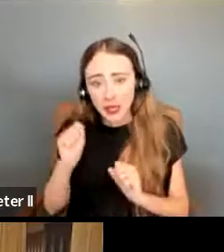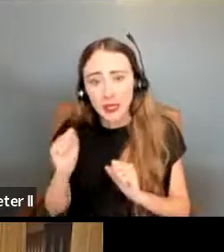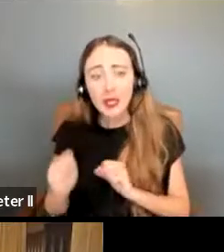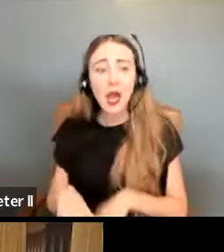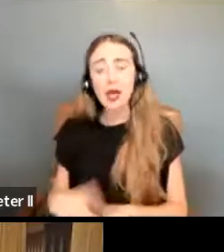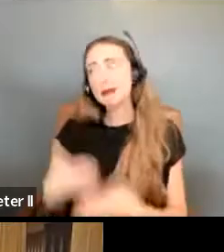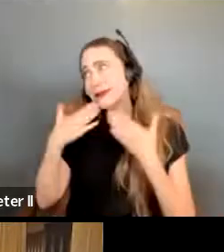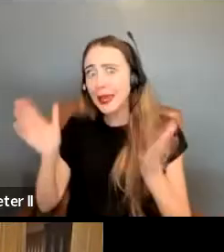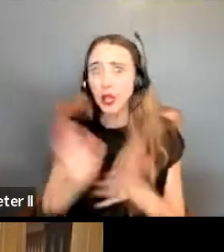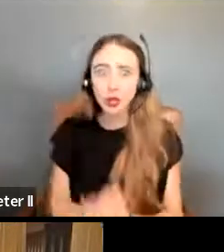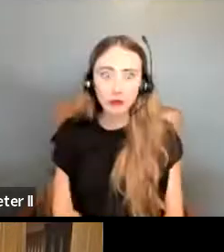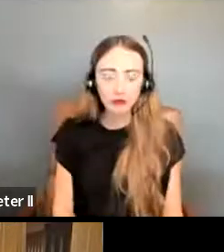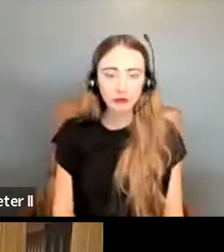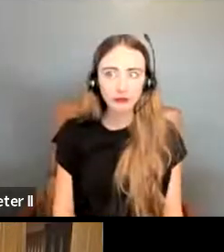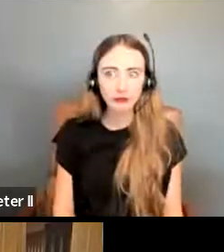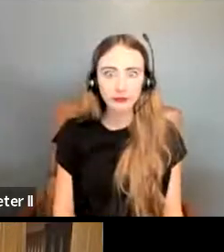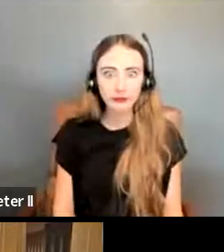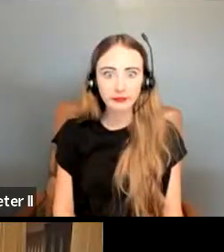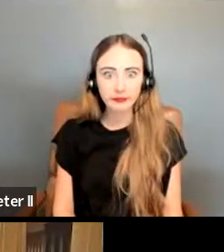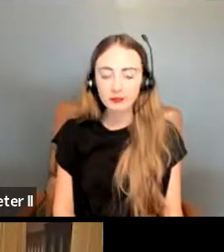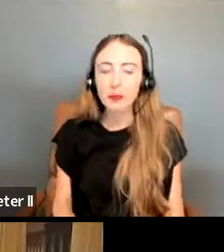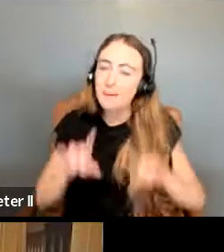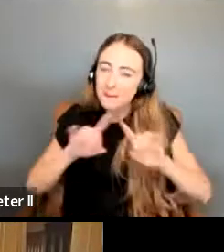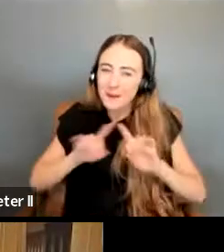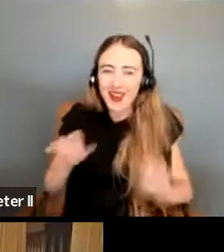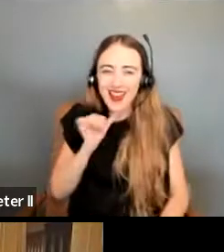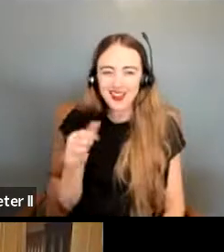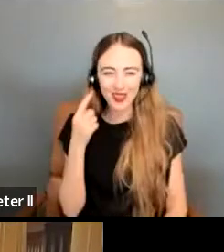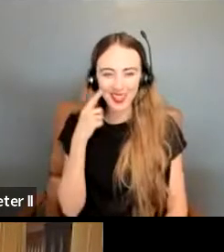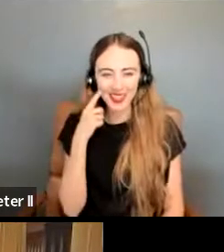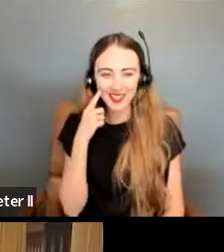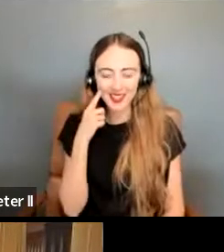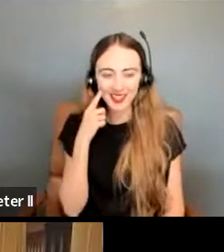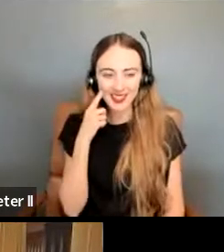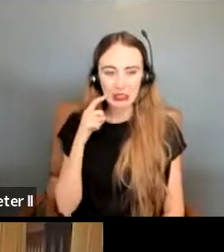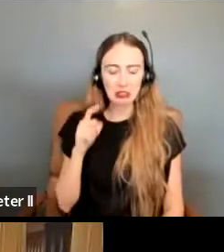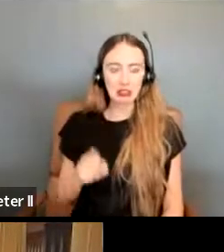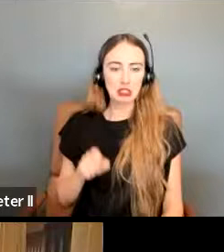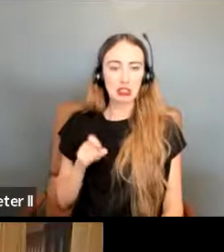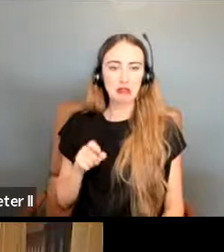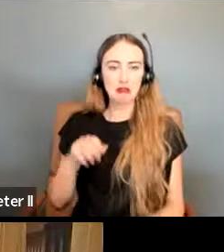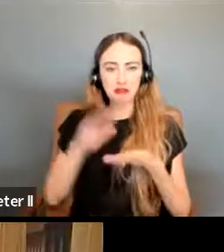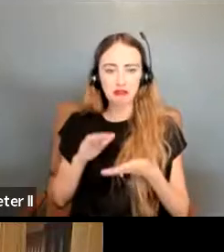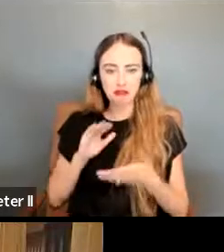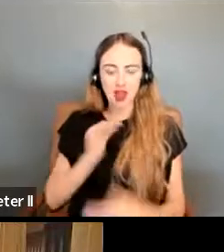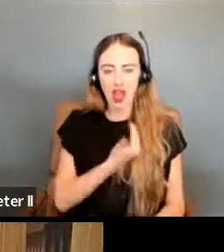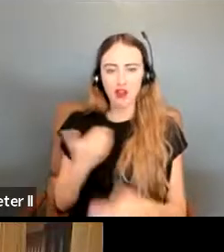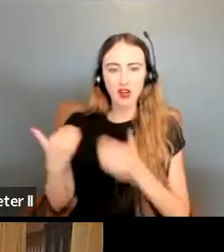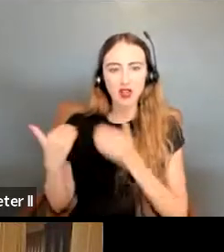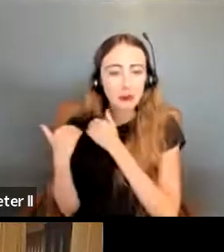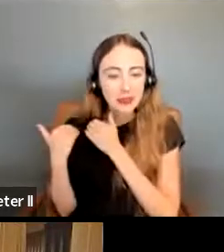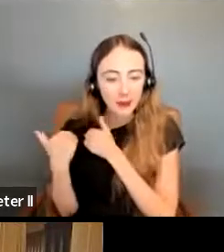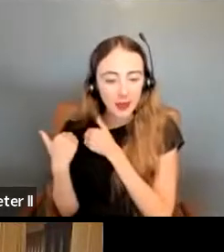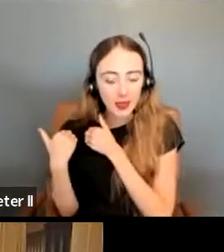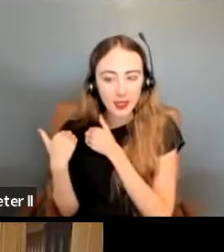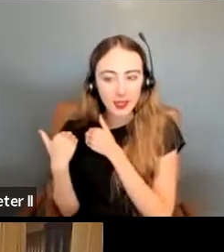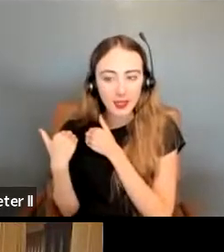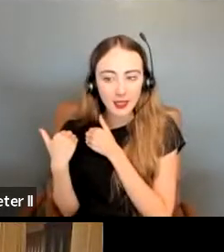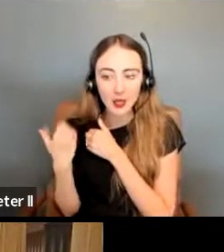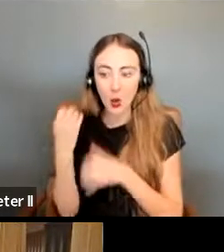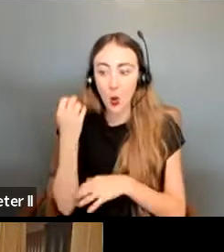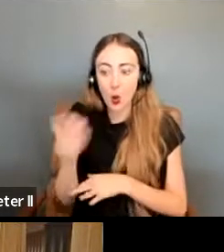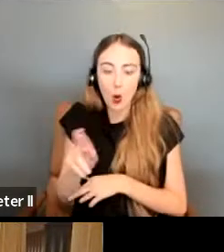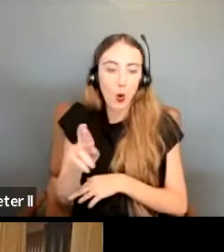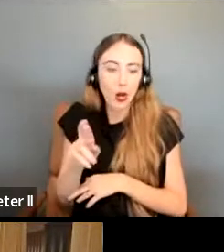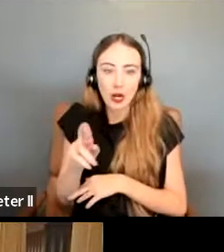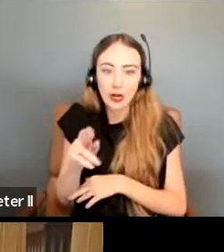Thank you very much. But I don't think it should take away from this council's responsibility, or that we